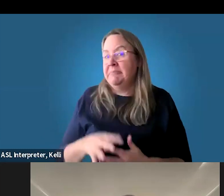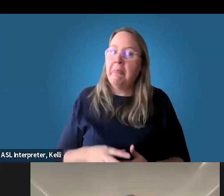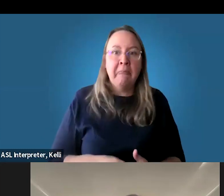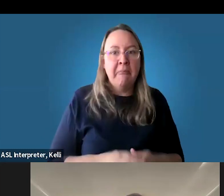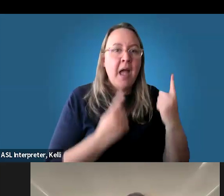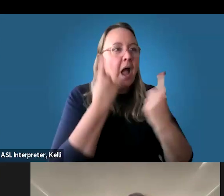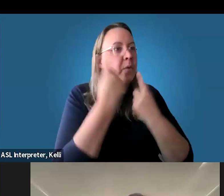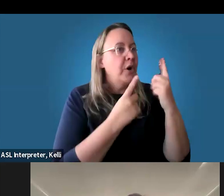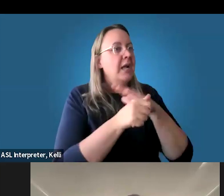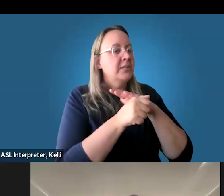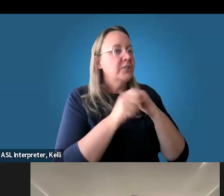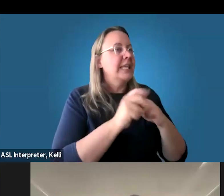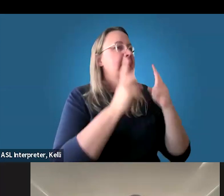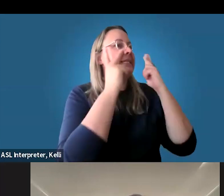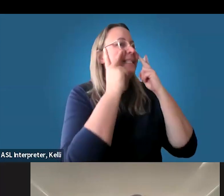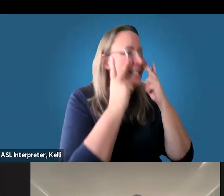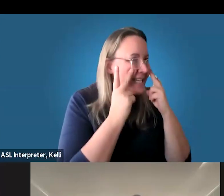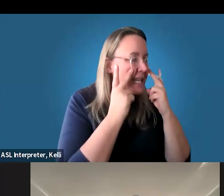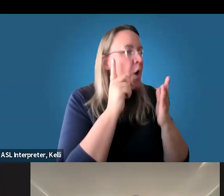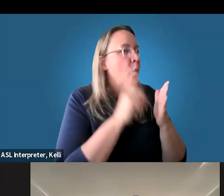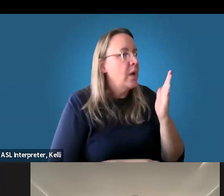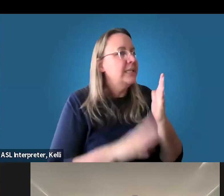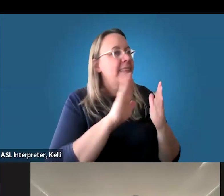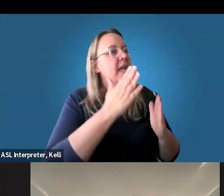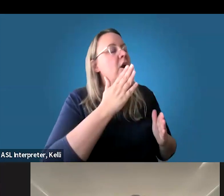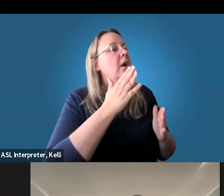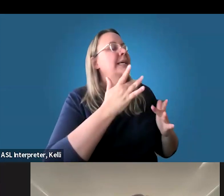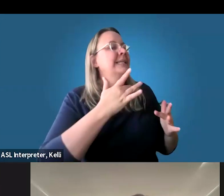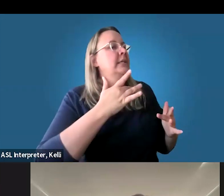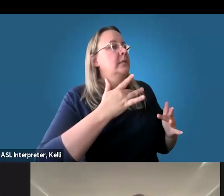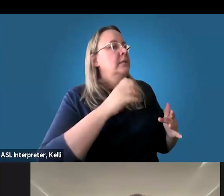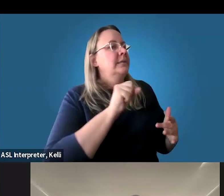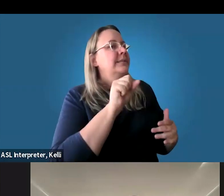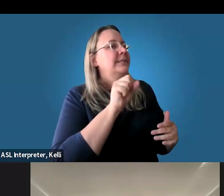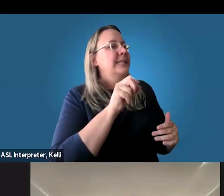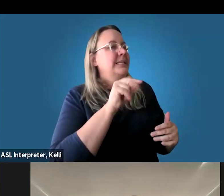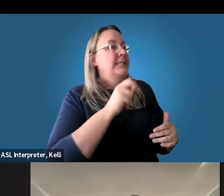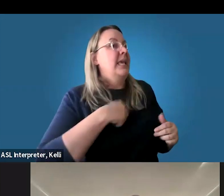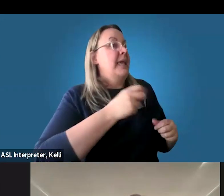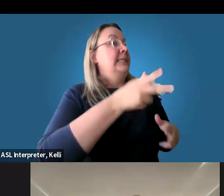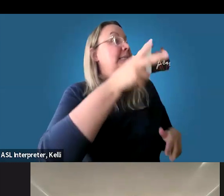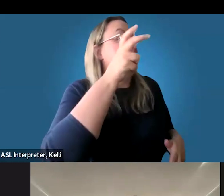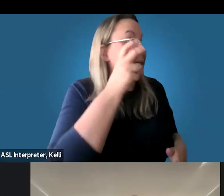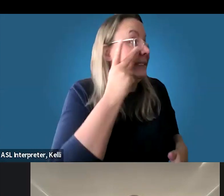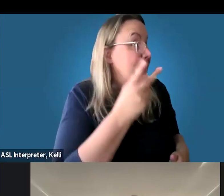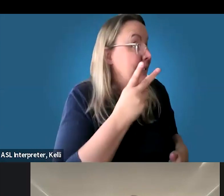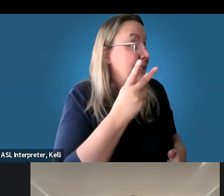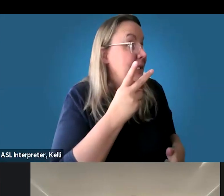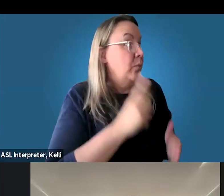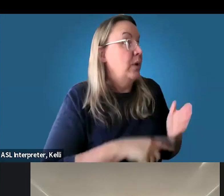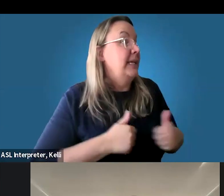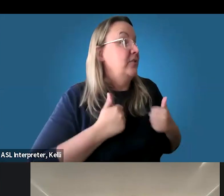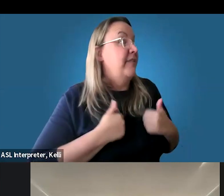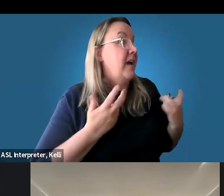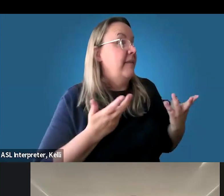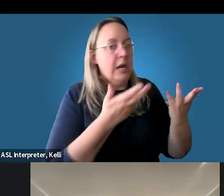I wonder how well turtles can see. Like, what is their primary sense that they rely on to get around and survive? Hmm. Good